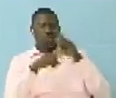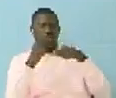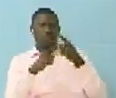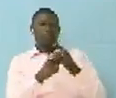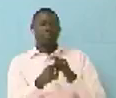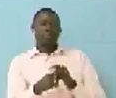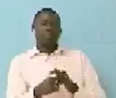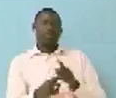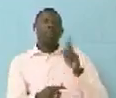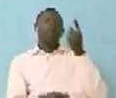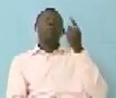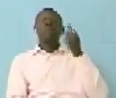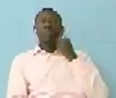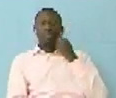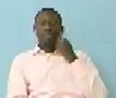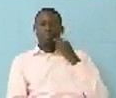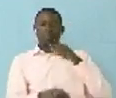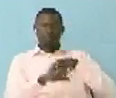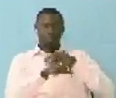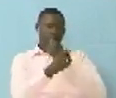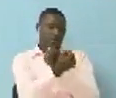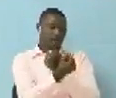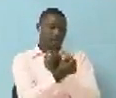first day he was arrested.